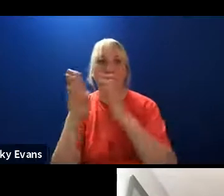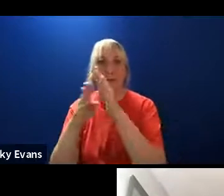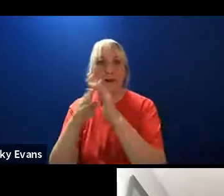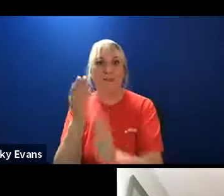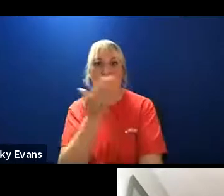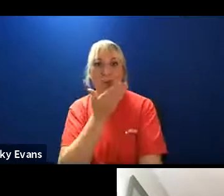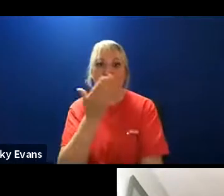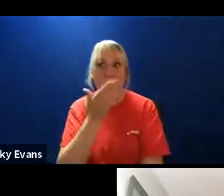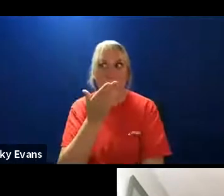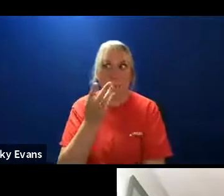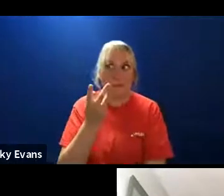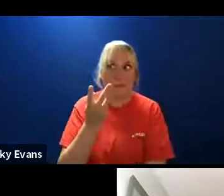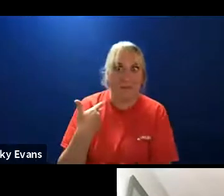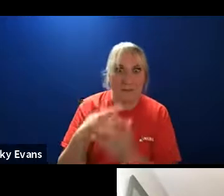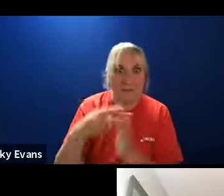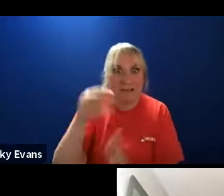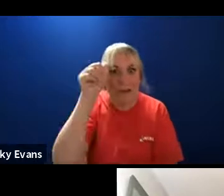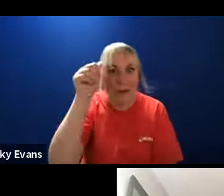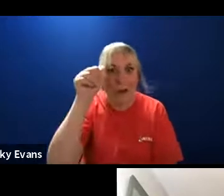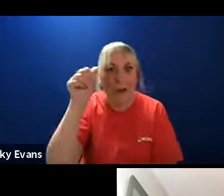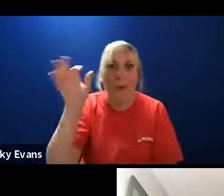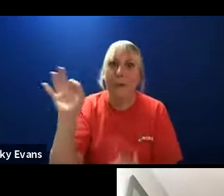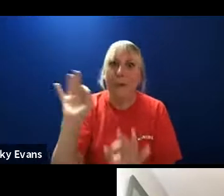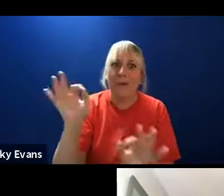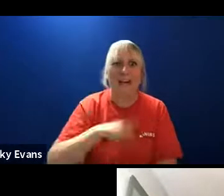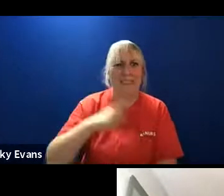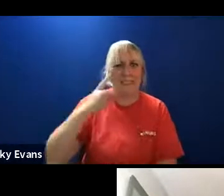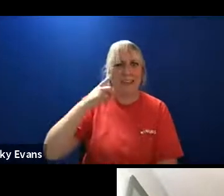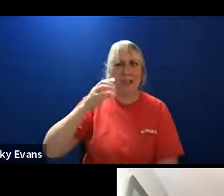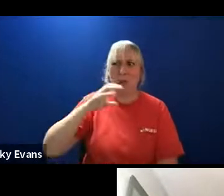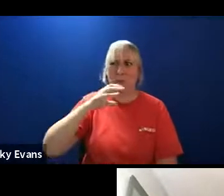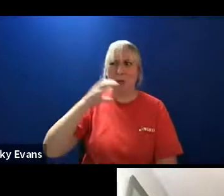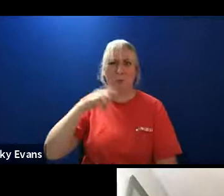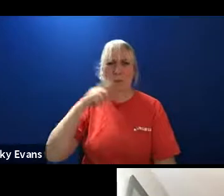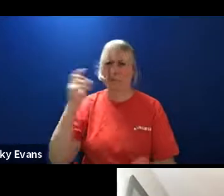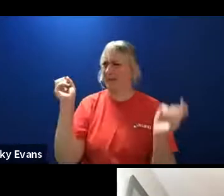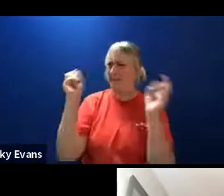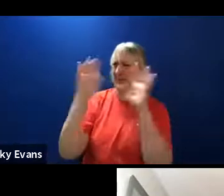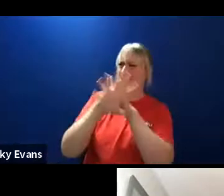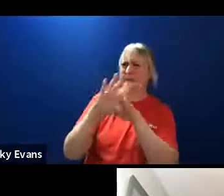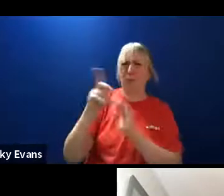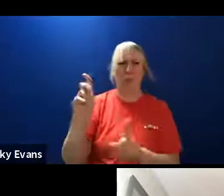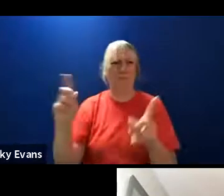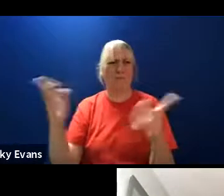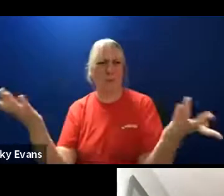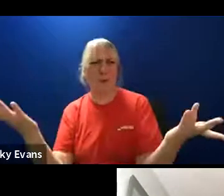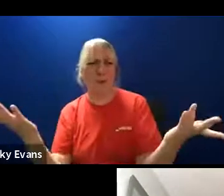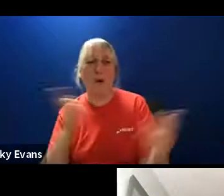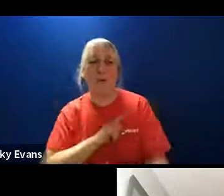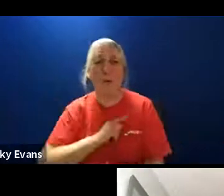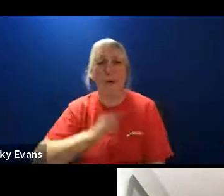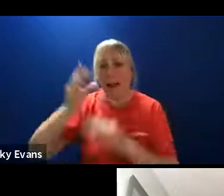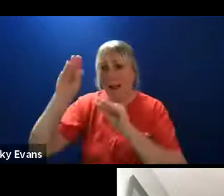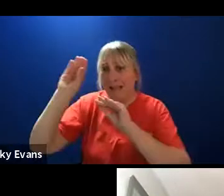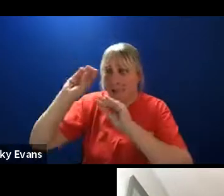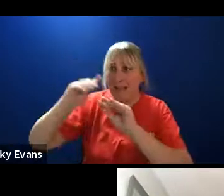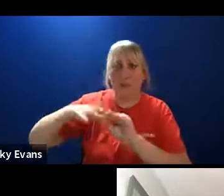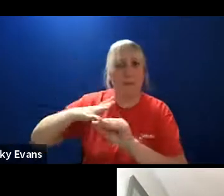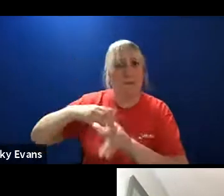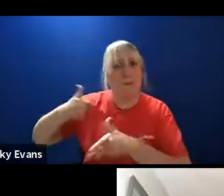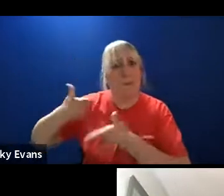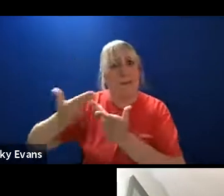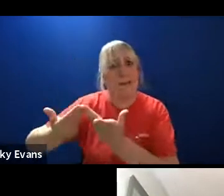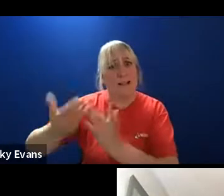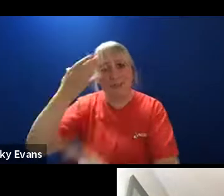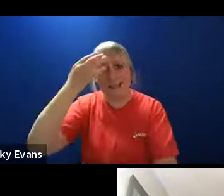in Cuba, and I think they would find the concept quite confusing because the education is provided by the state,